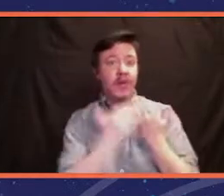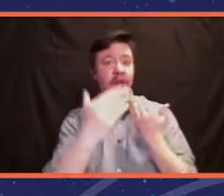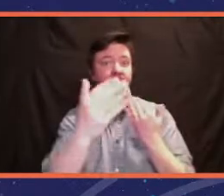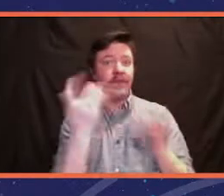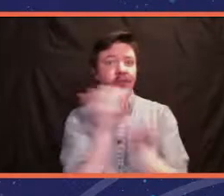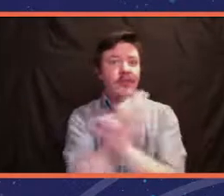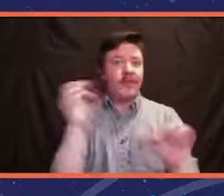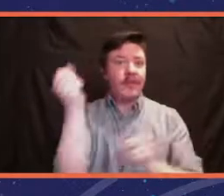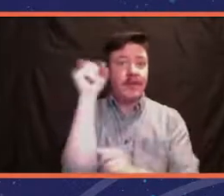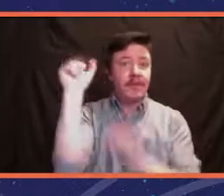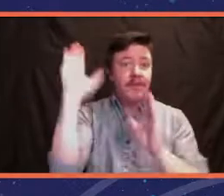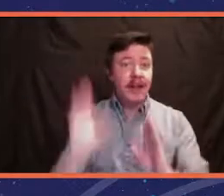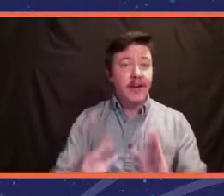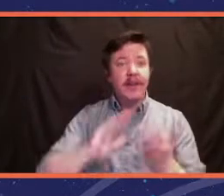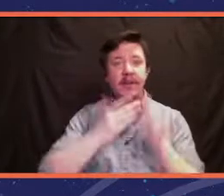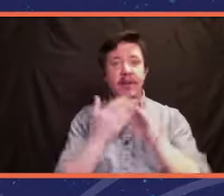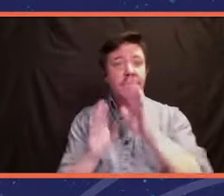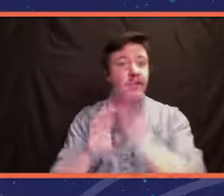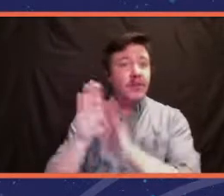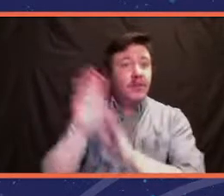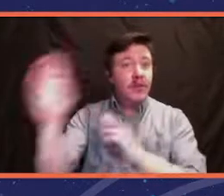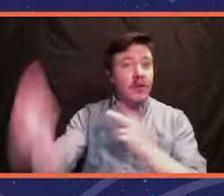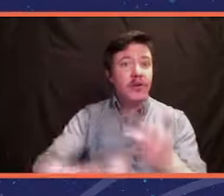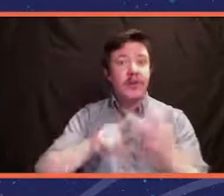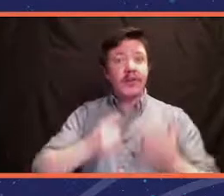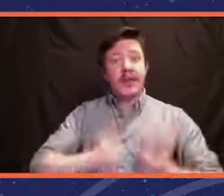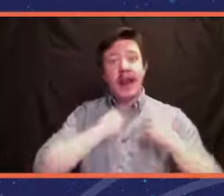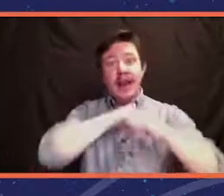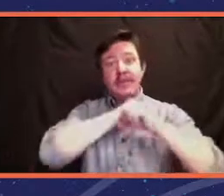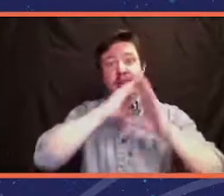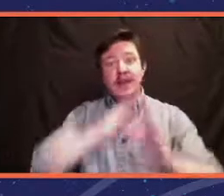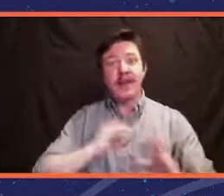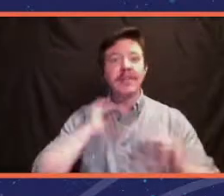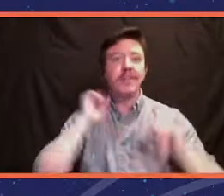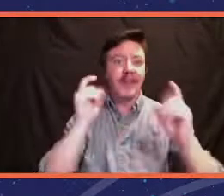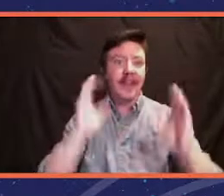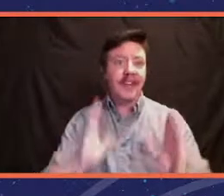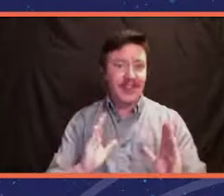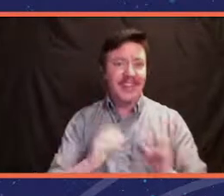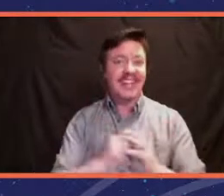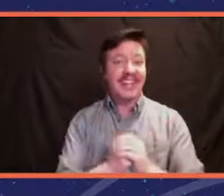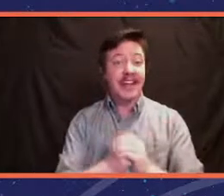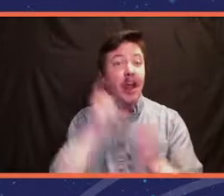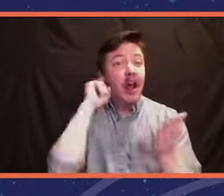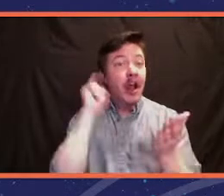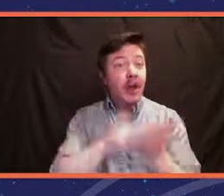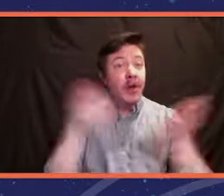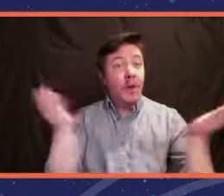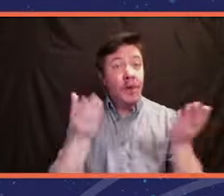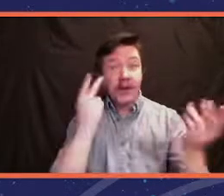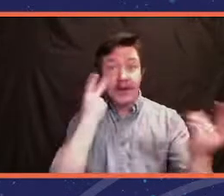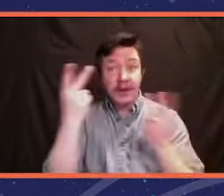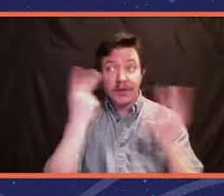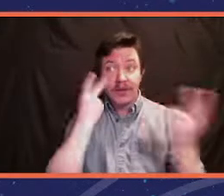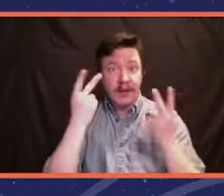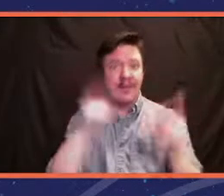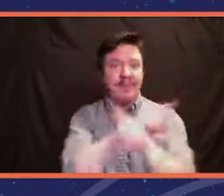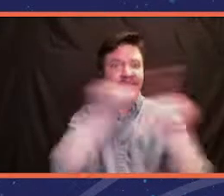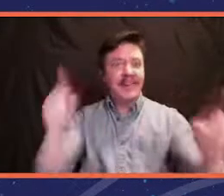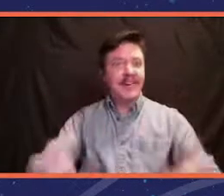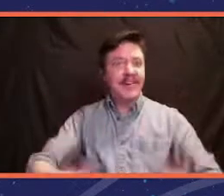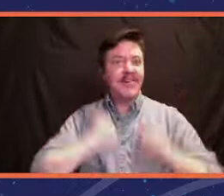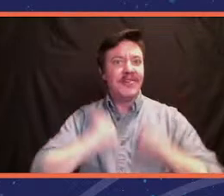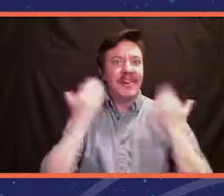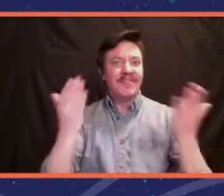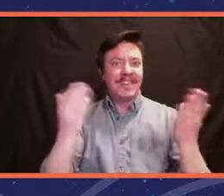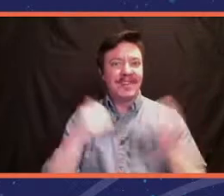community builders, life protectors, and life givers. Look, what do you see? You give us life. Okay, friends,